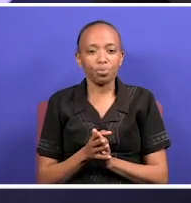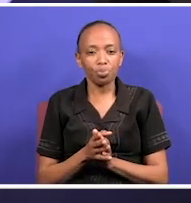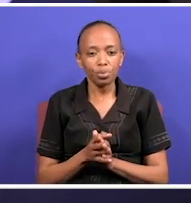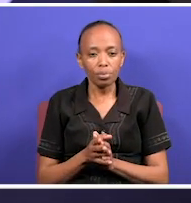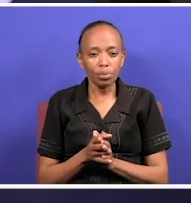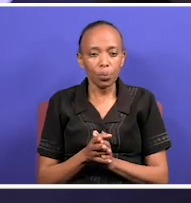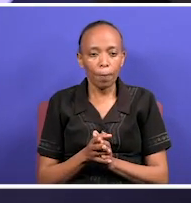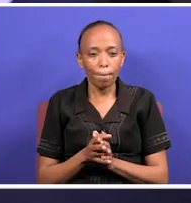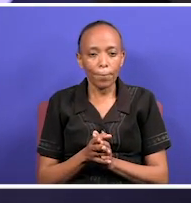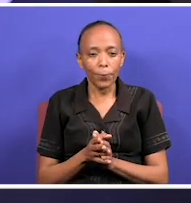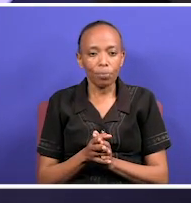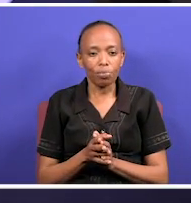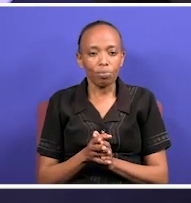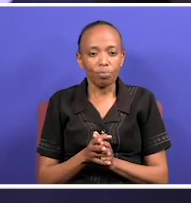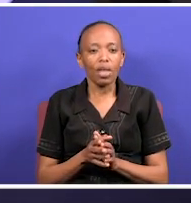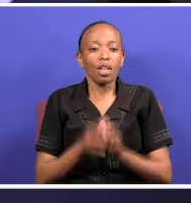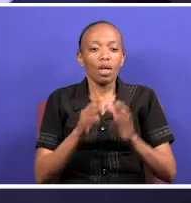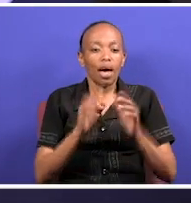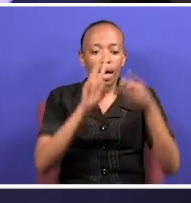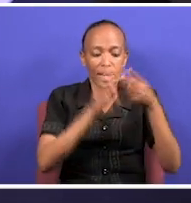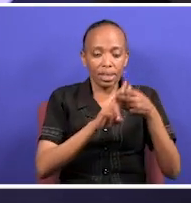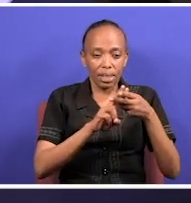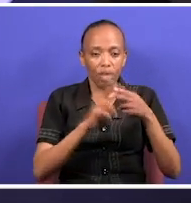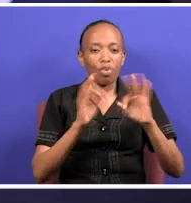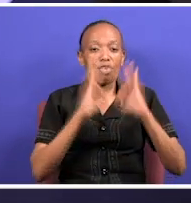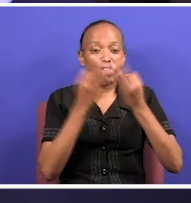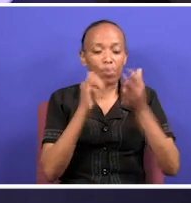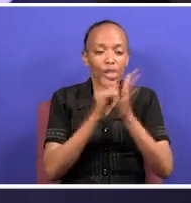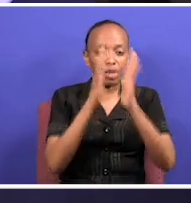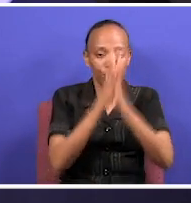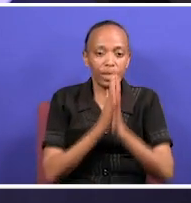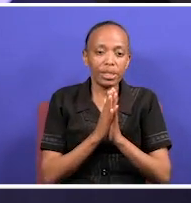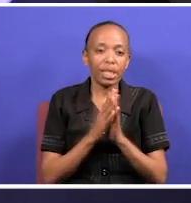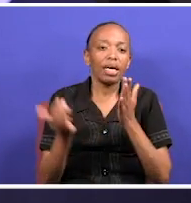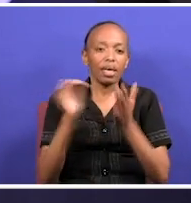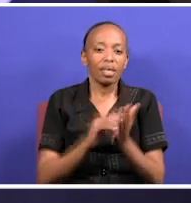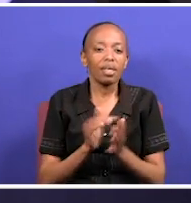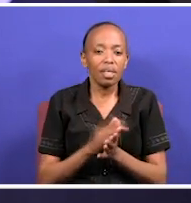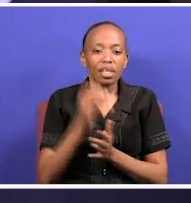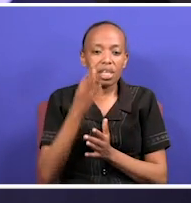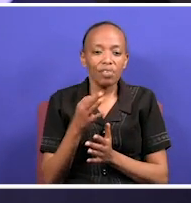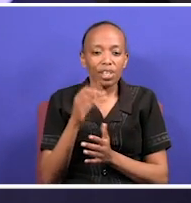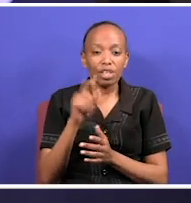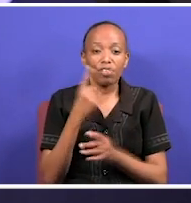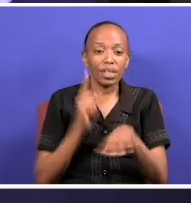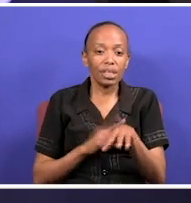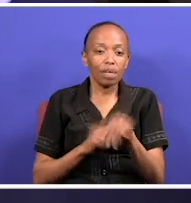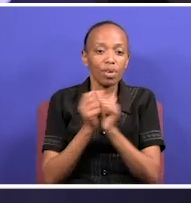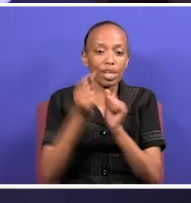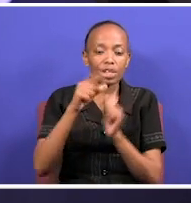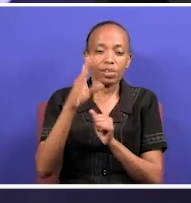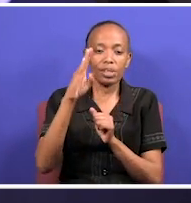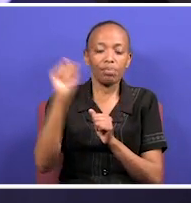Notice the hashtag, the family that prays. Once again, if this is your first time with us on